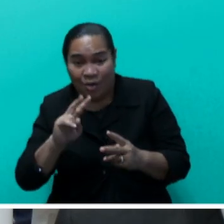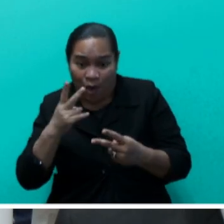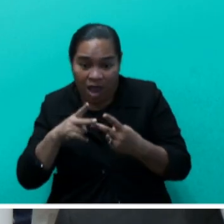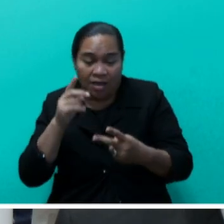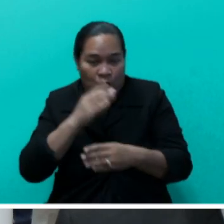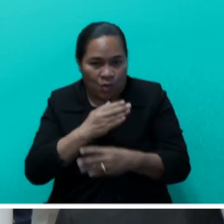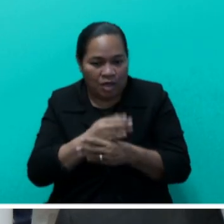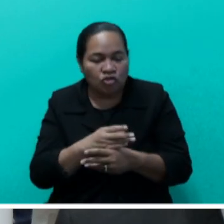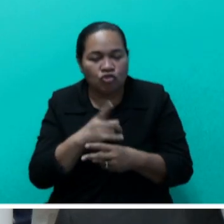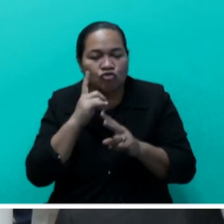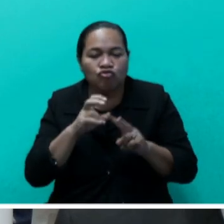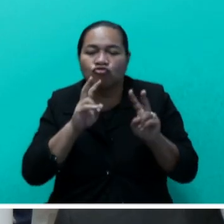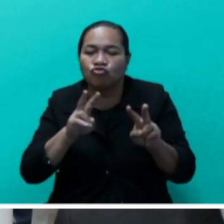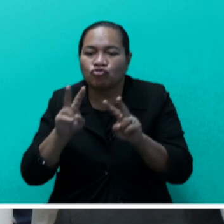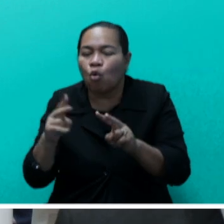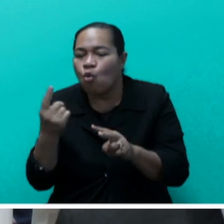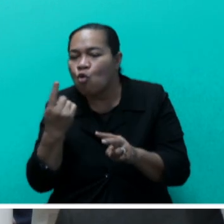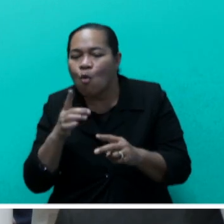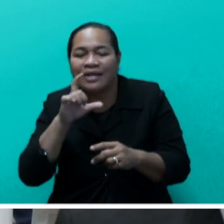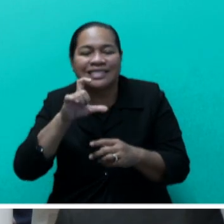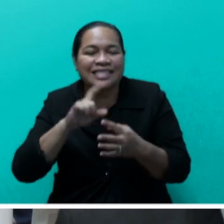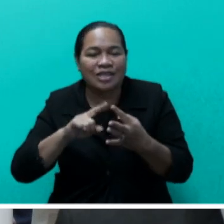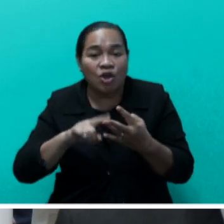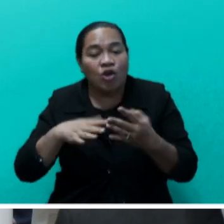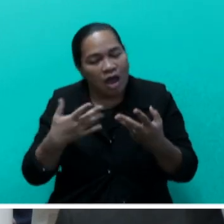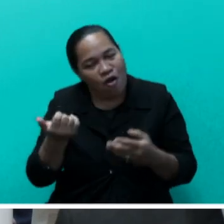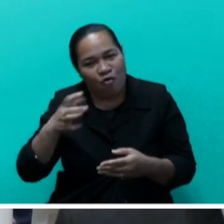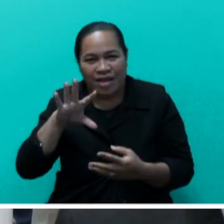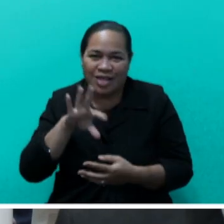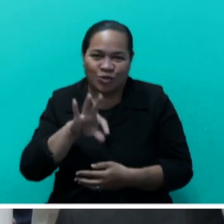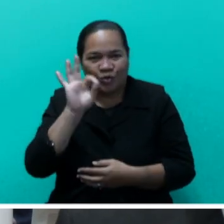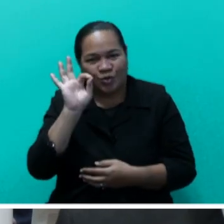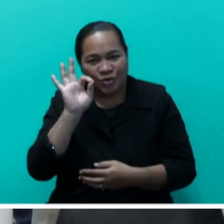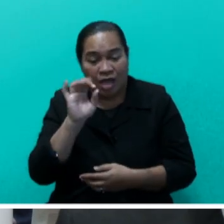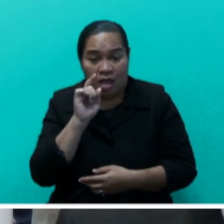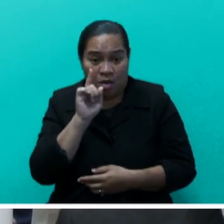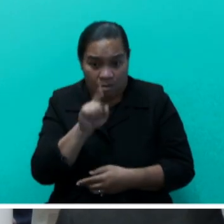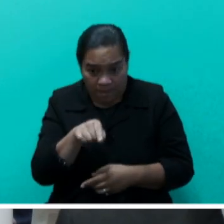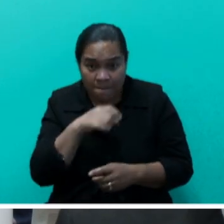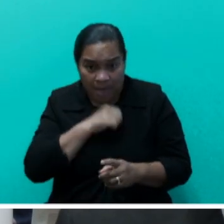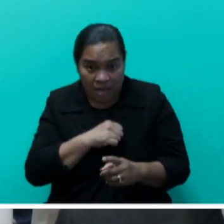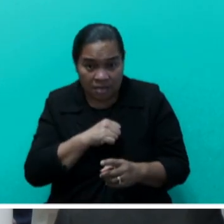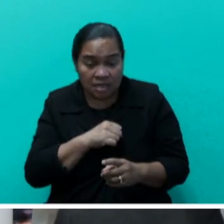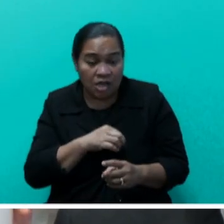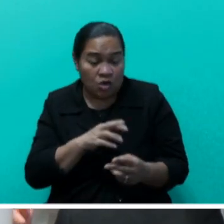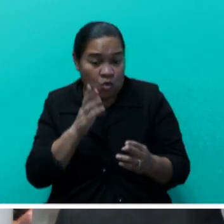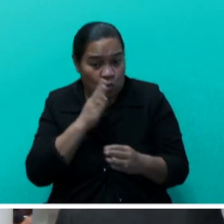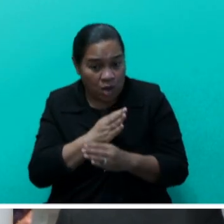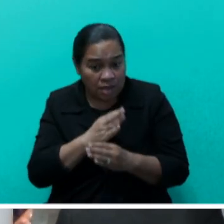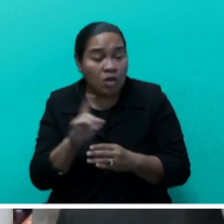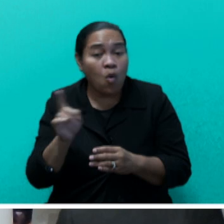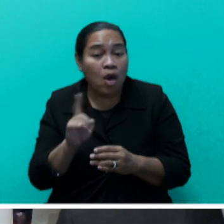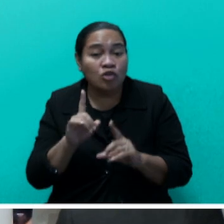and find a CEO he has now been appointed. And one of his main jobs is to roll